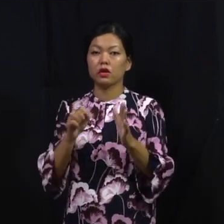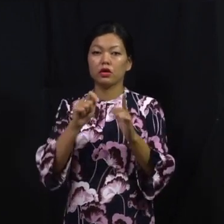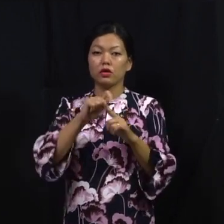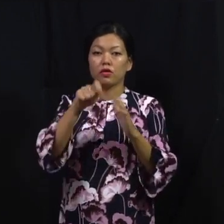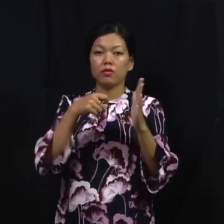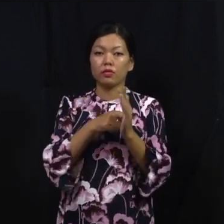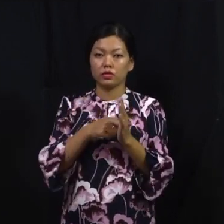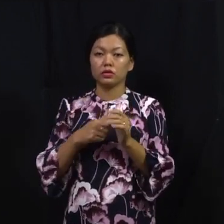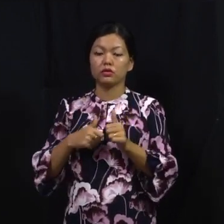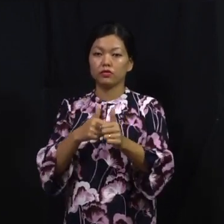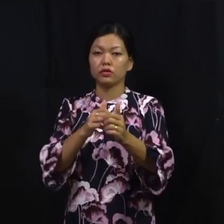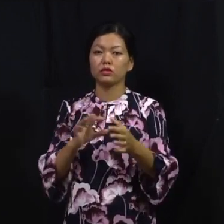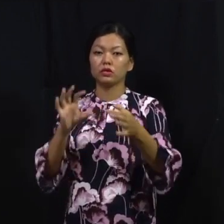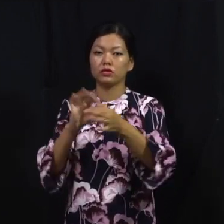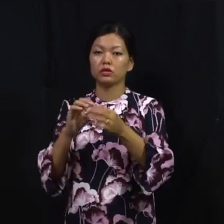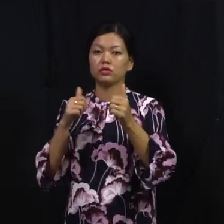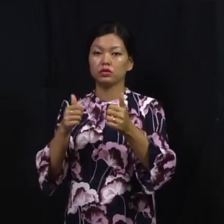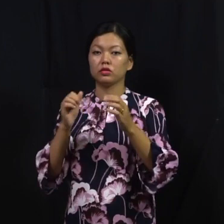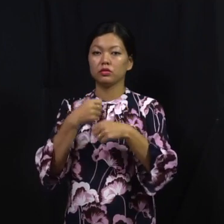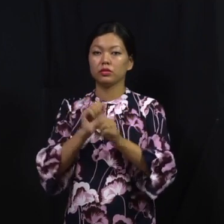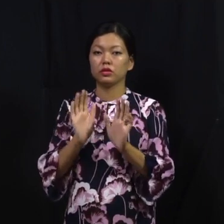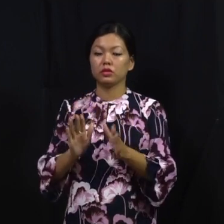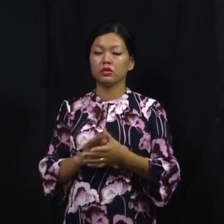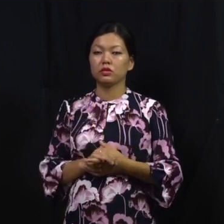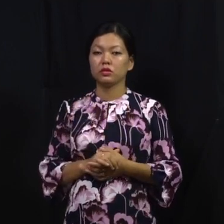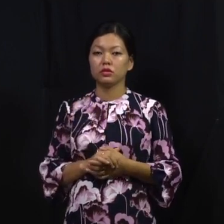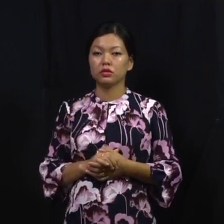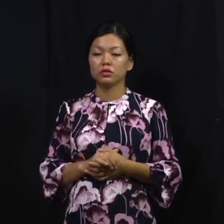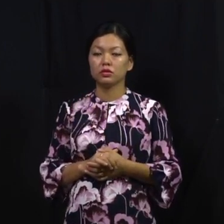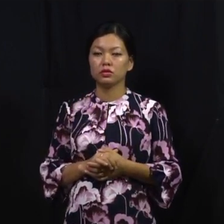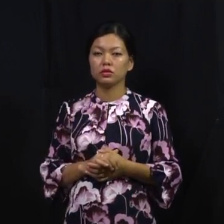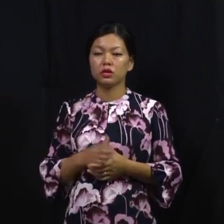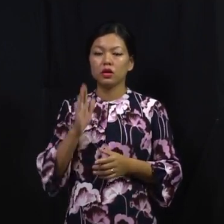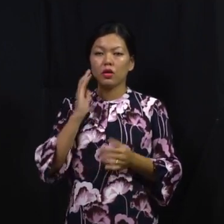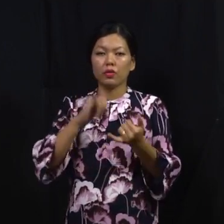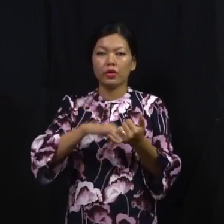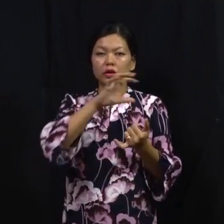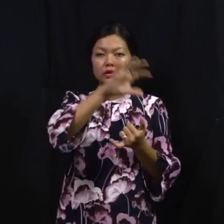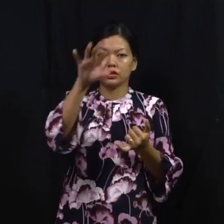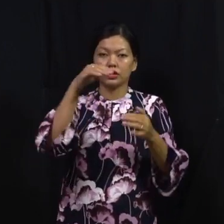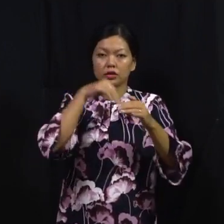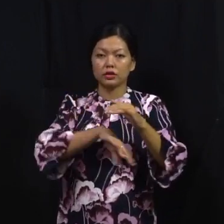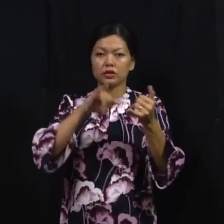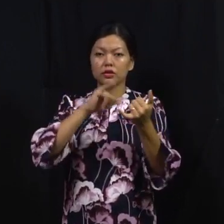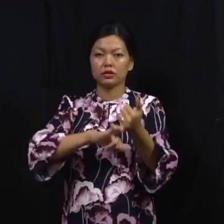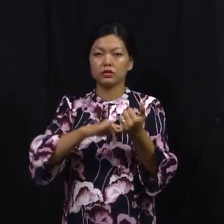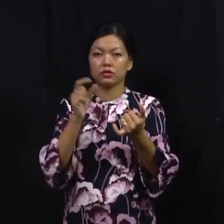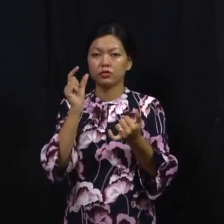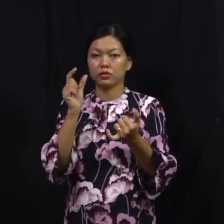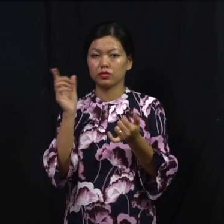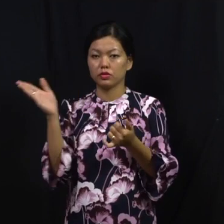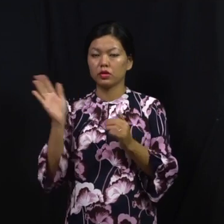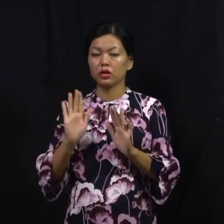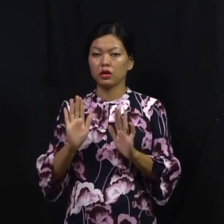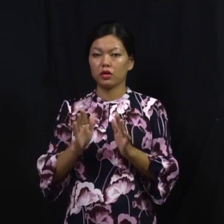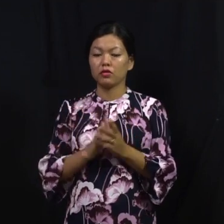the external sovereignty. And when a state has sovereignty, she is free from both